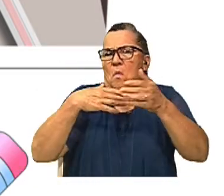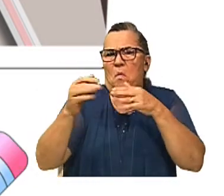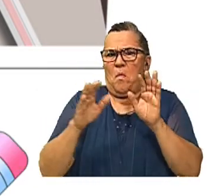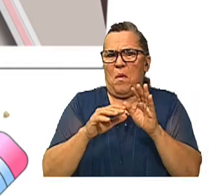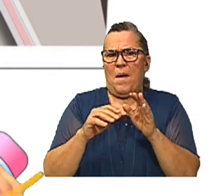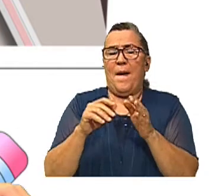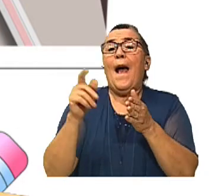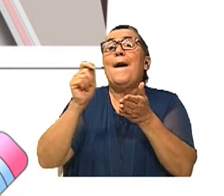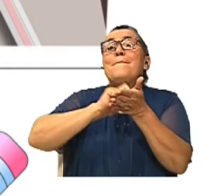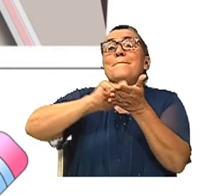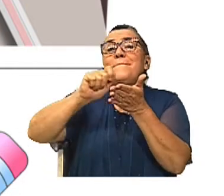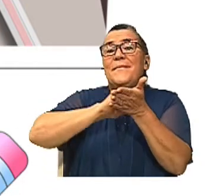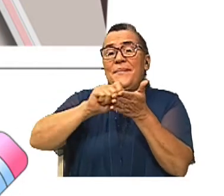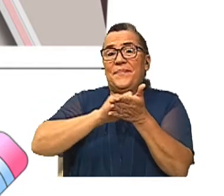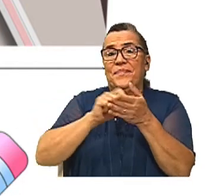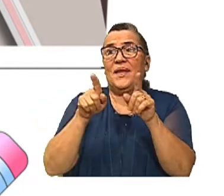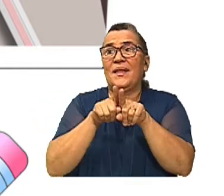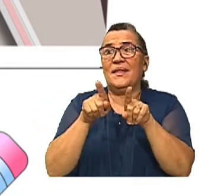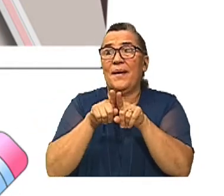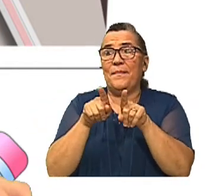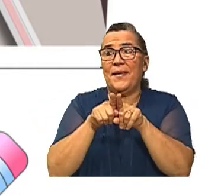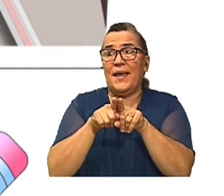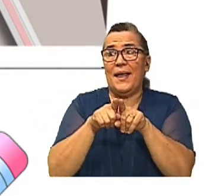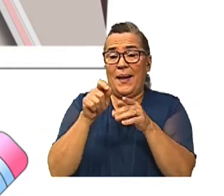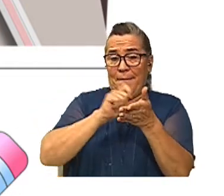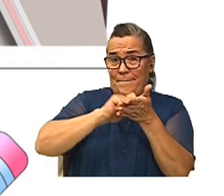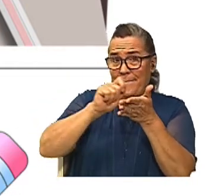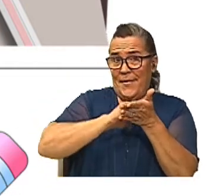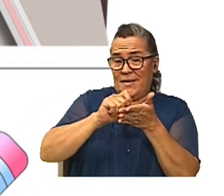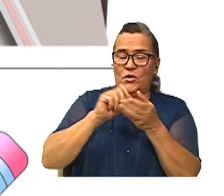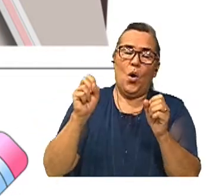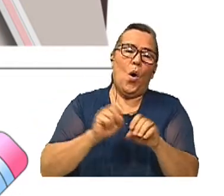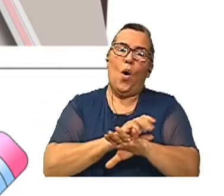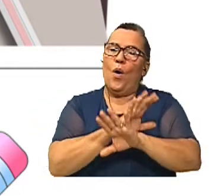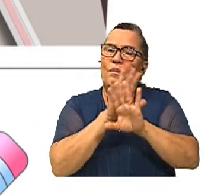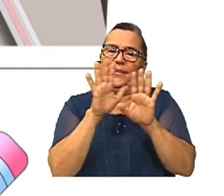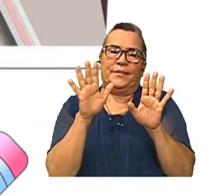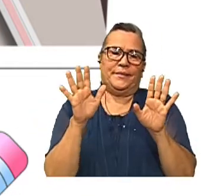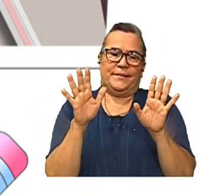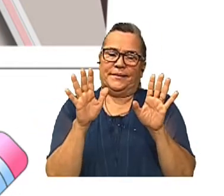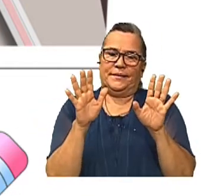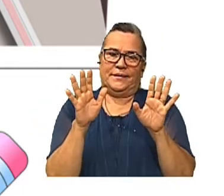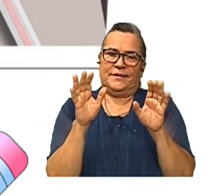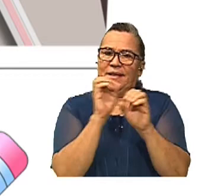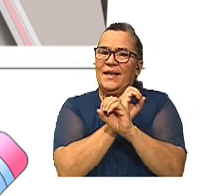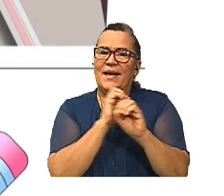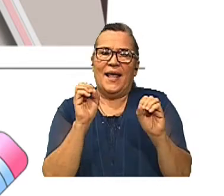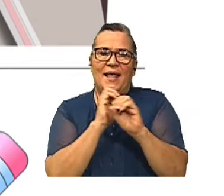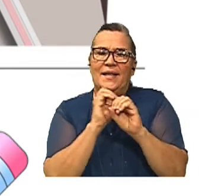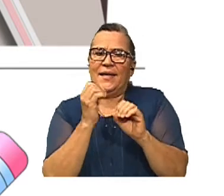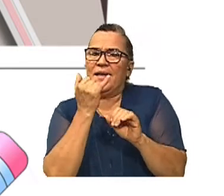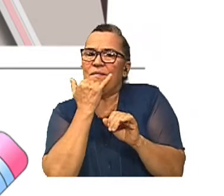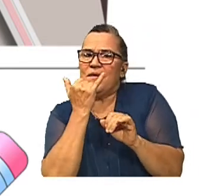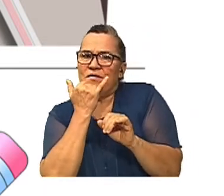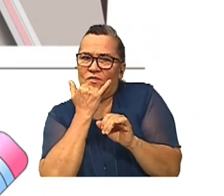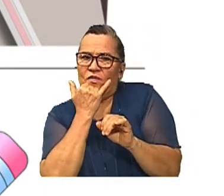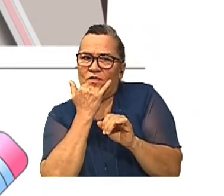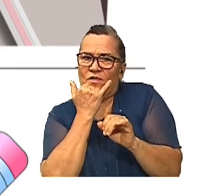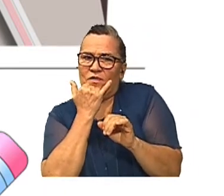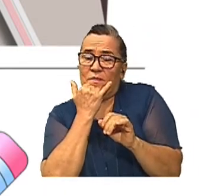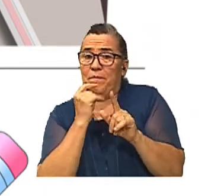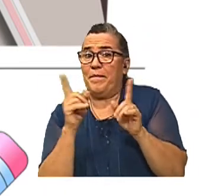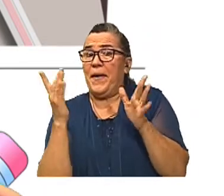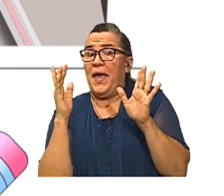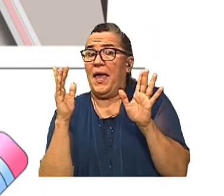Then, if we need a pencil, obviously, nobody wants to make a mistake. But if we